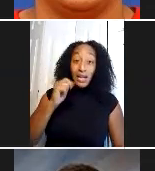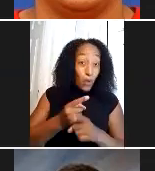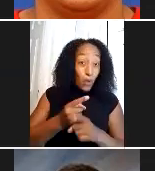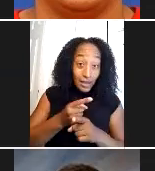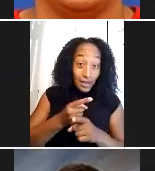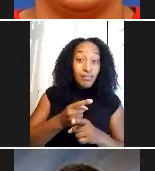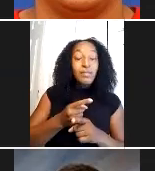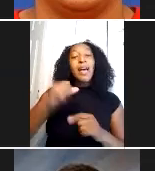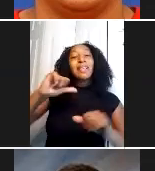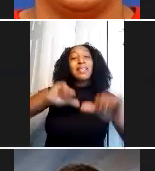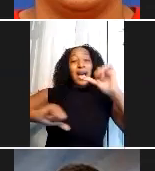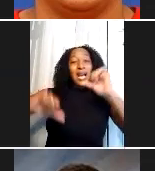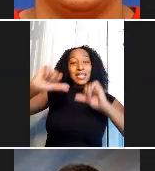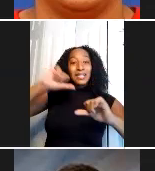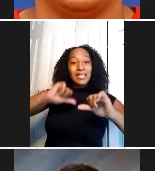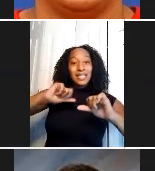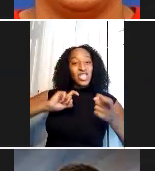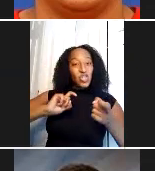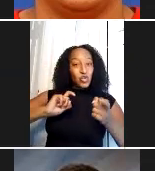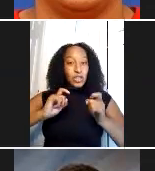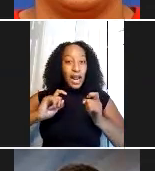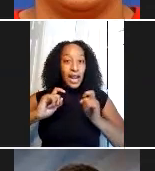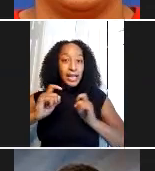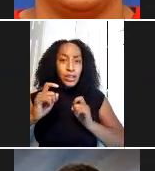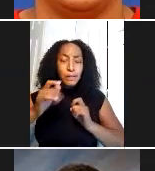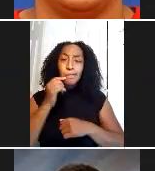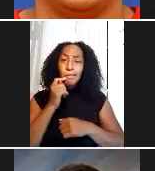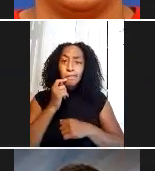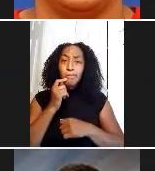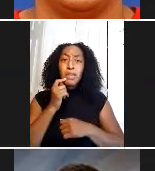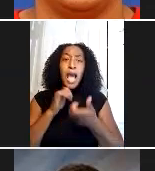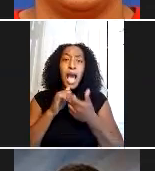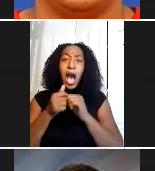my experiment to continue this investigation?